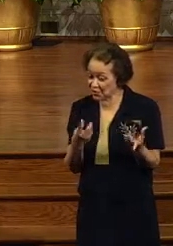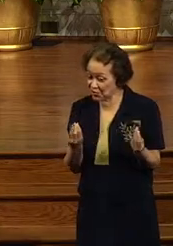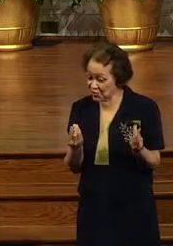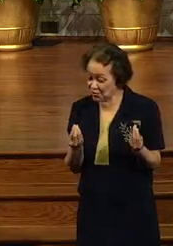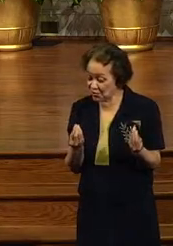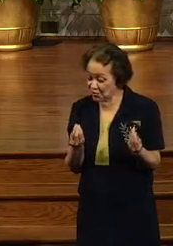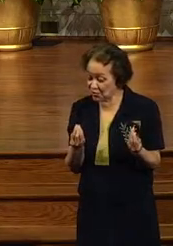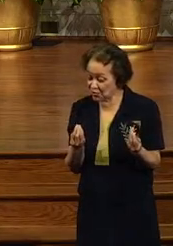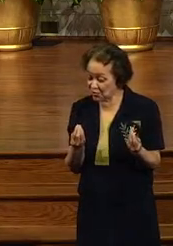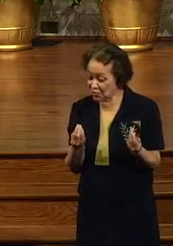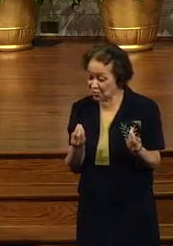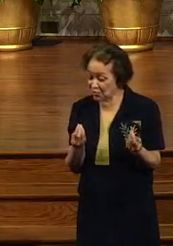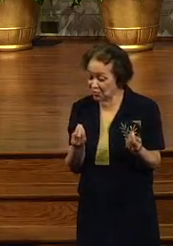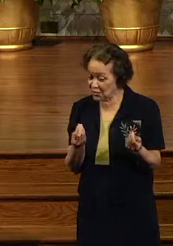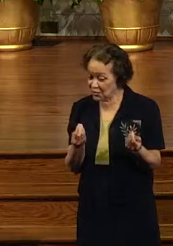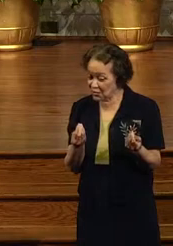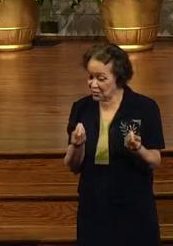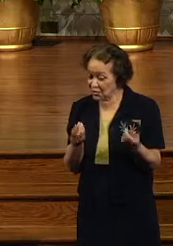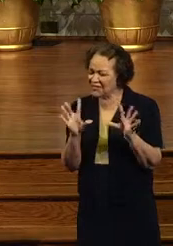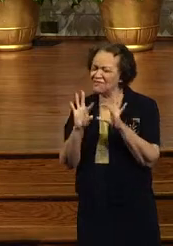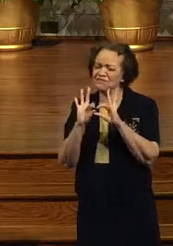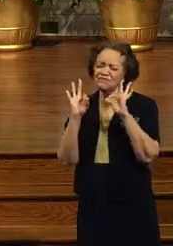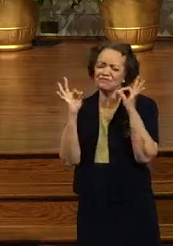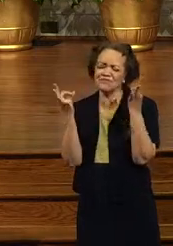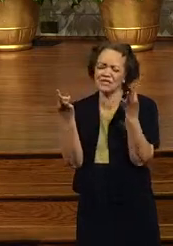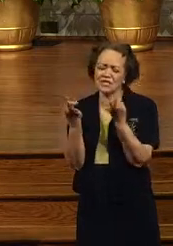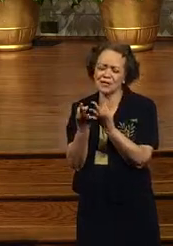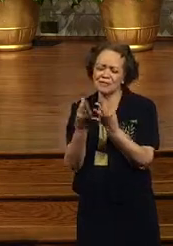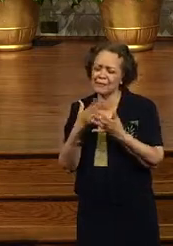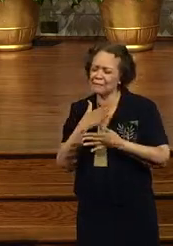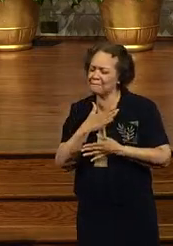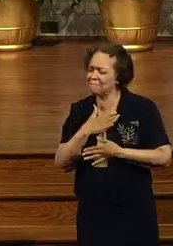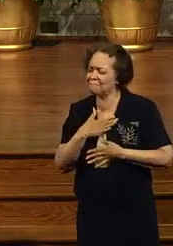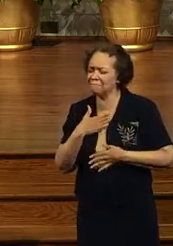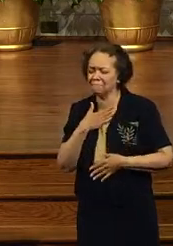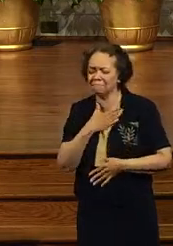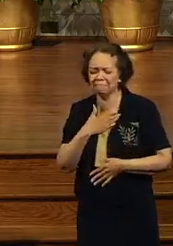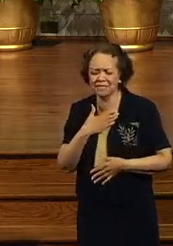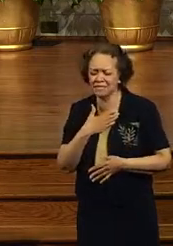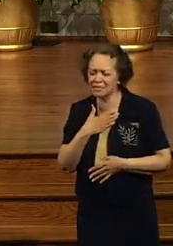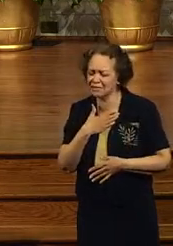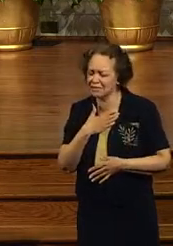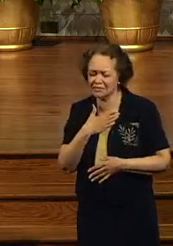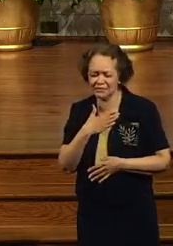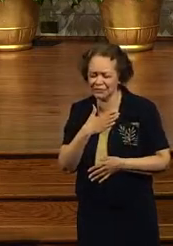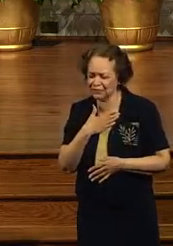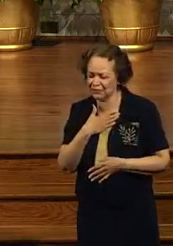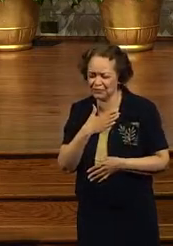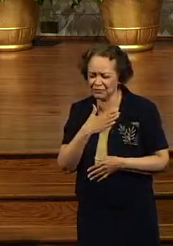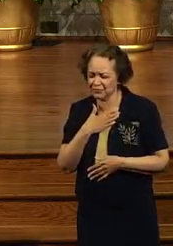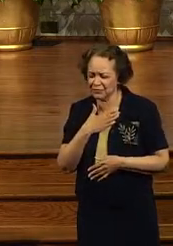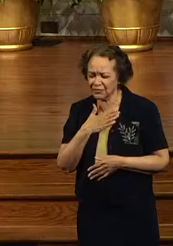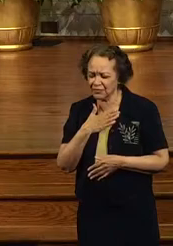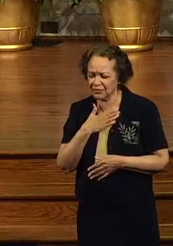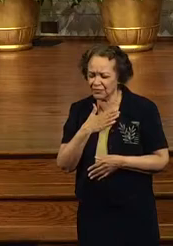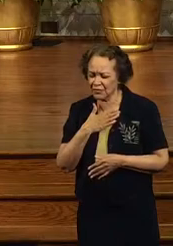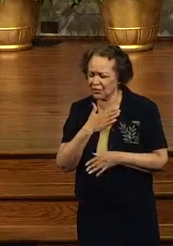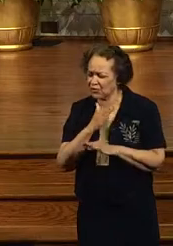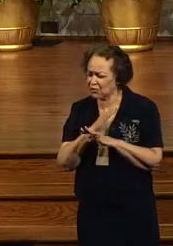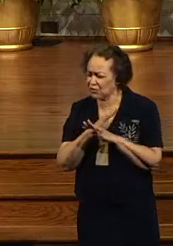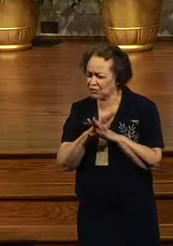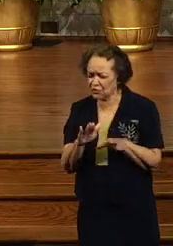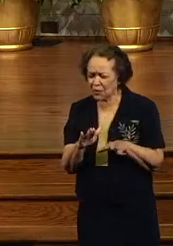good, family, please, I beg you, don't ever publish or post